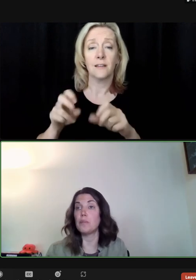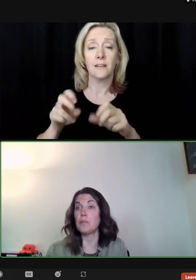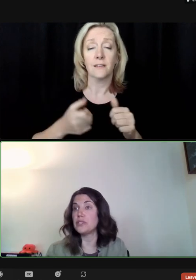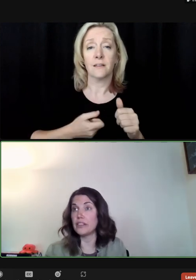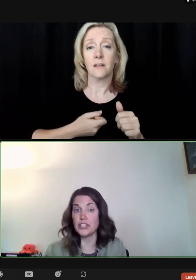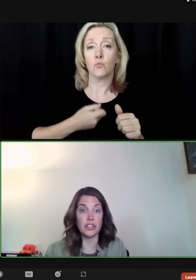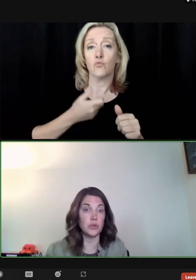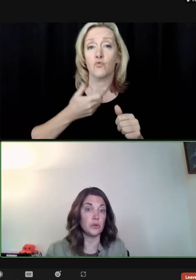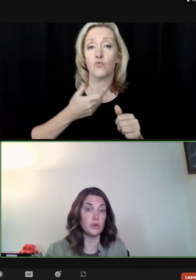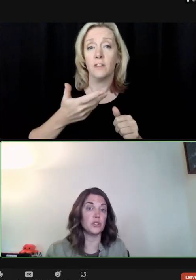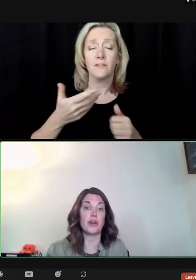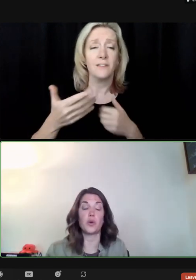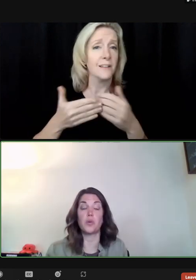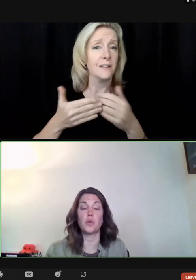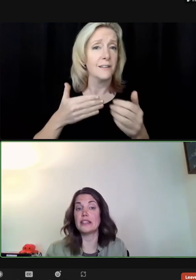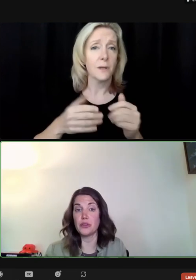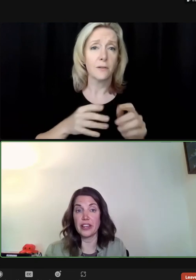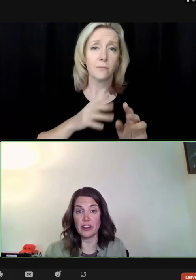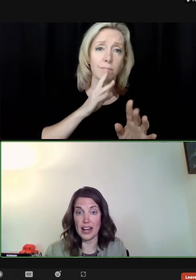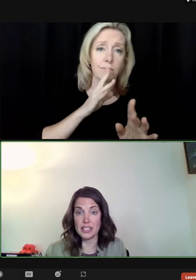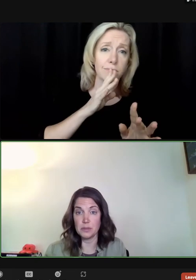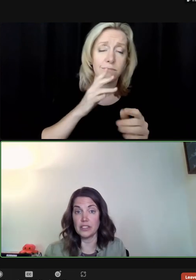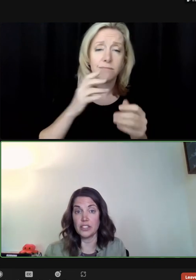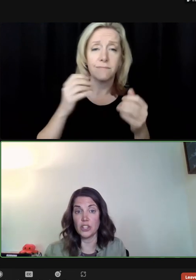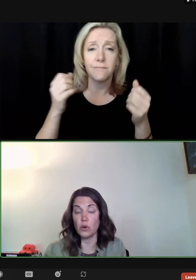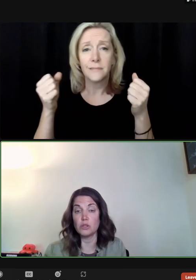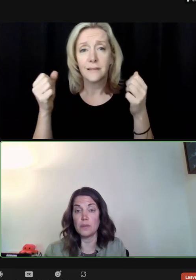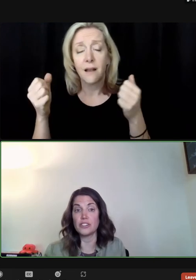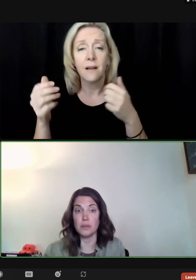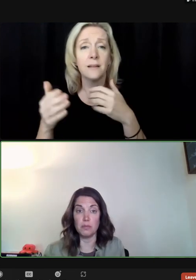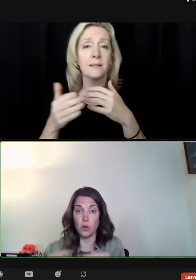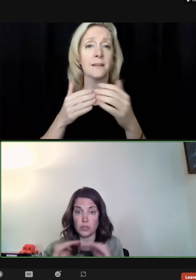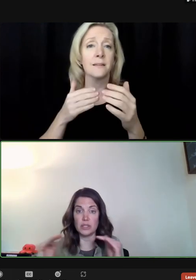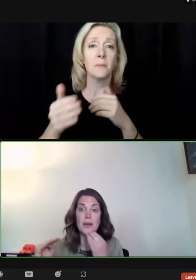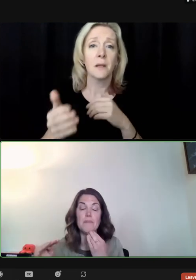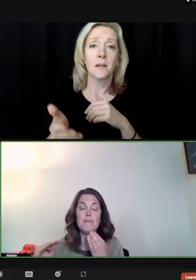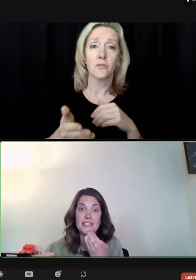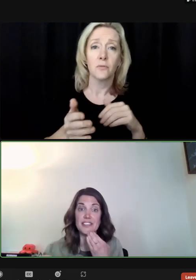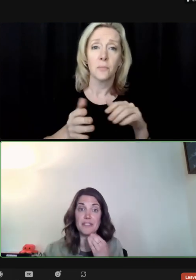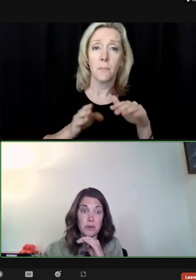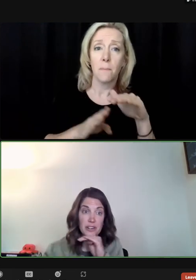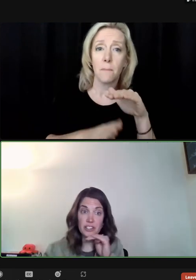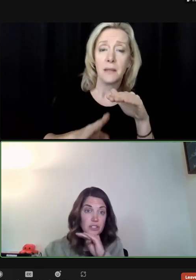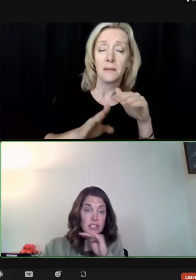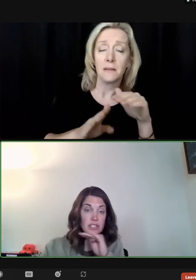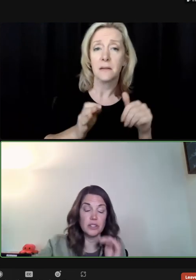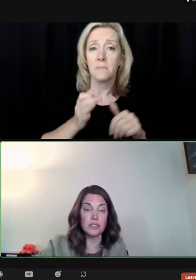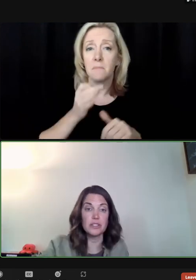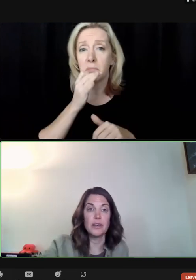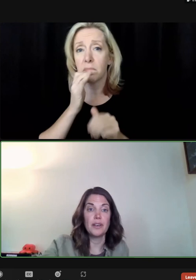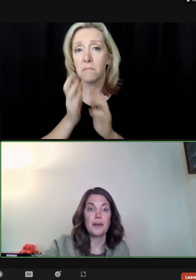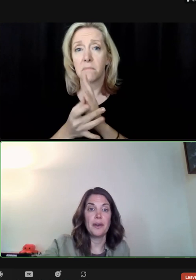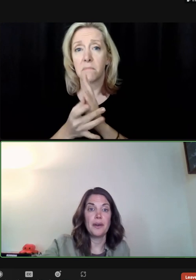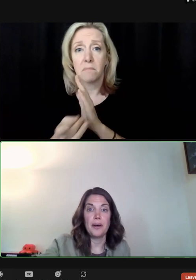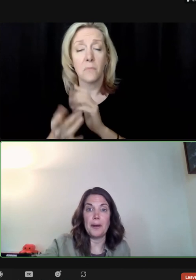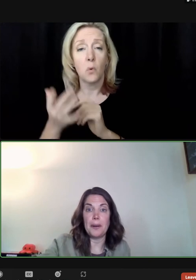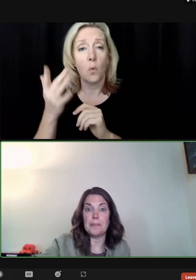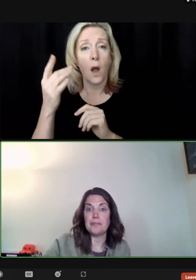no matter what modality they use, no matter what level they are at, because it goes back to the most basic foundational